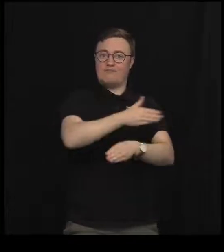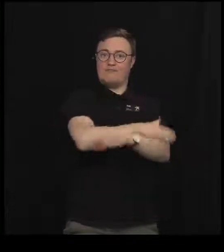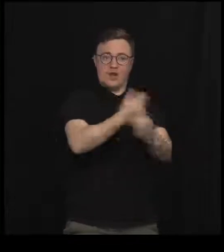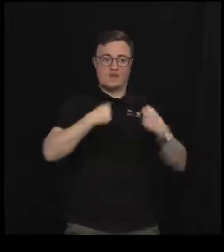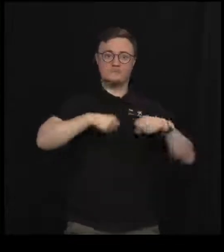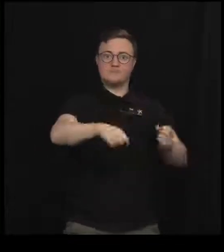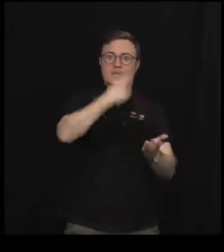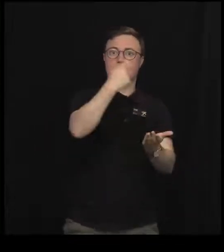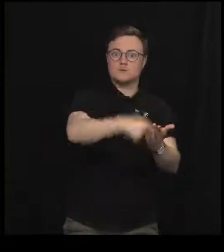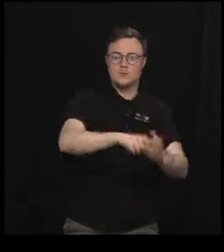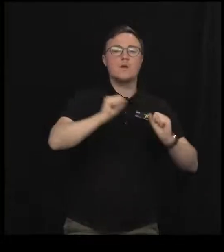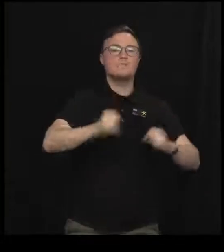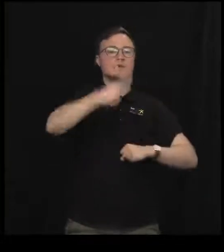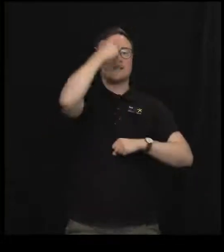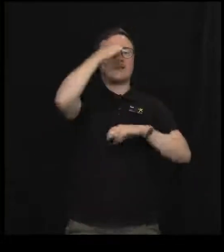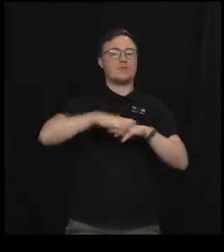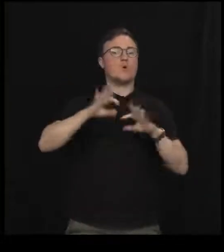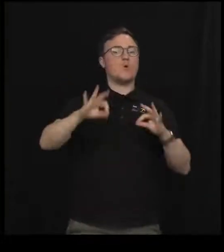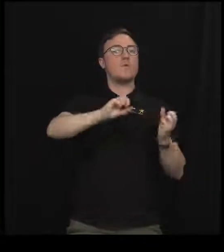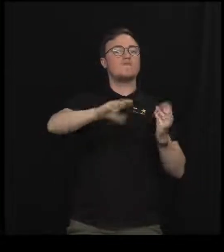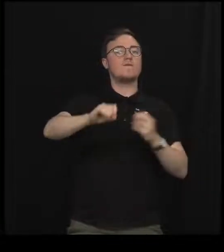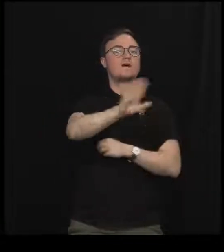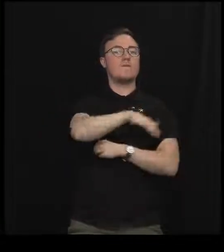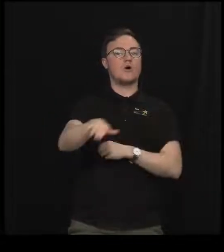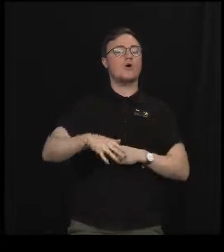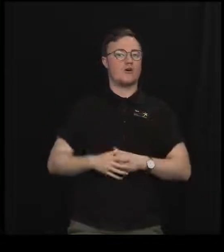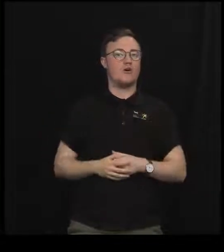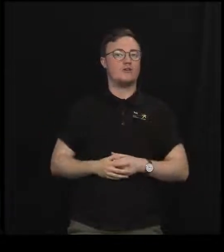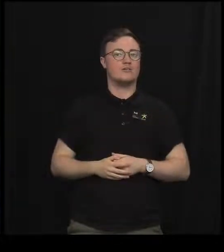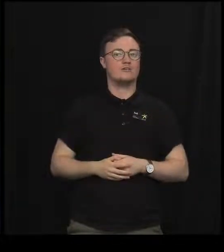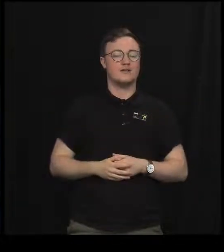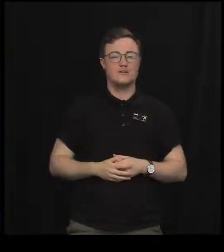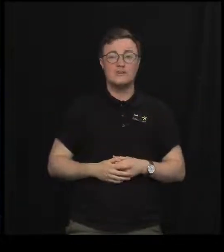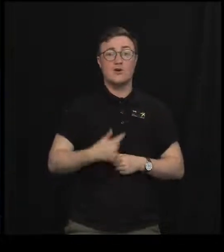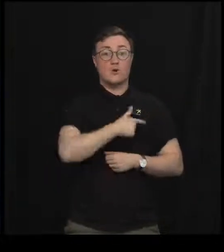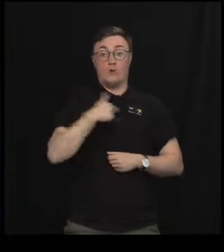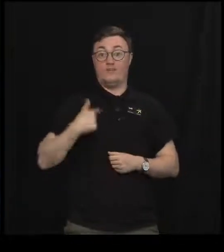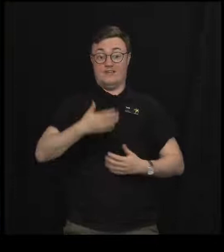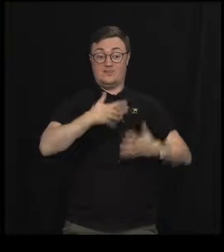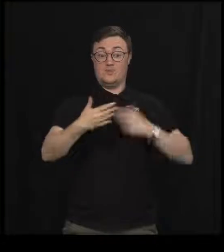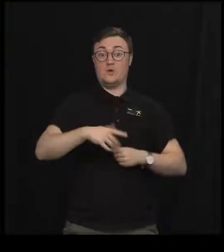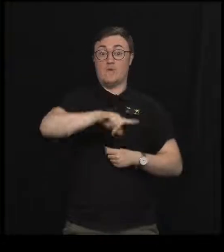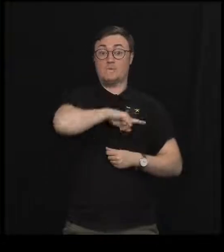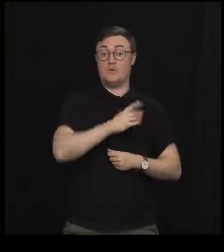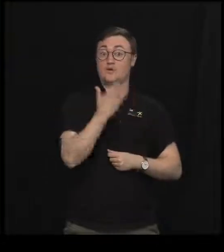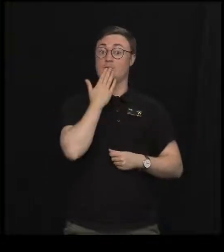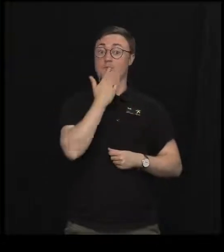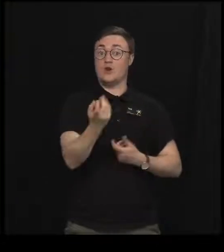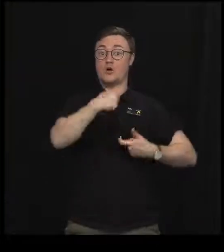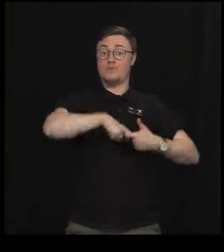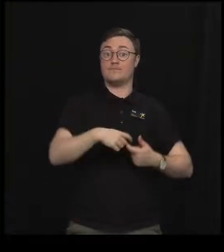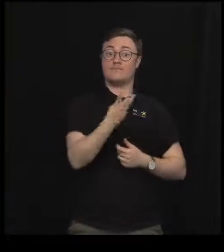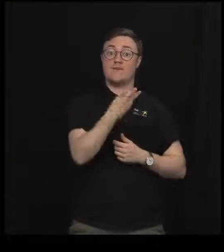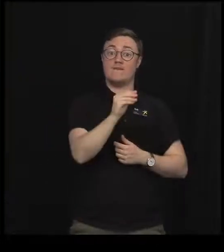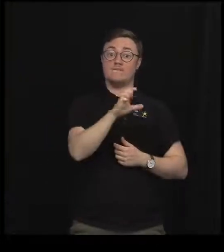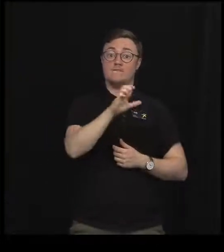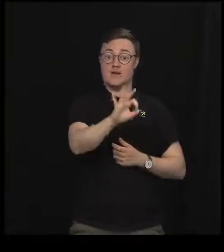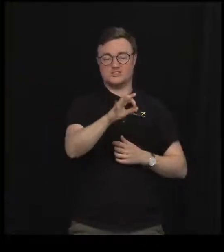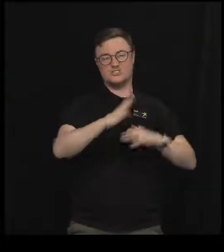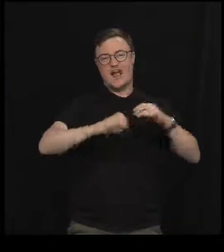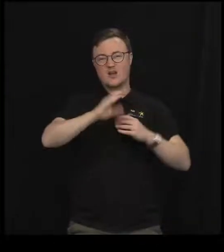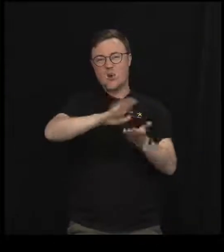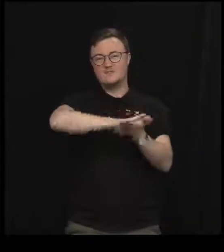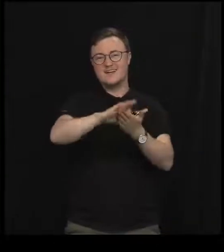in decisions that we make. I think that we have to take with us. We did a lot of good things when it comes to water and sanitation. There was